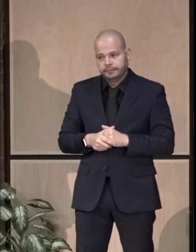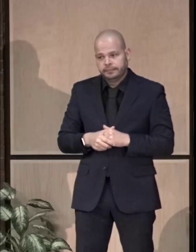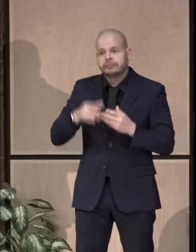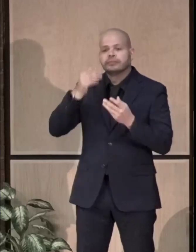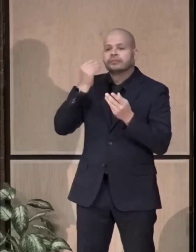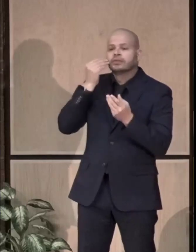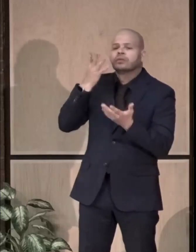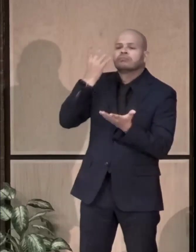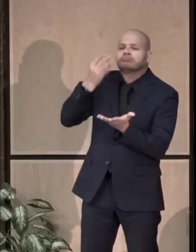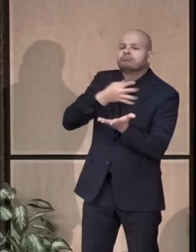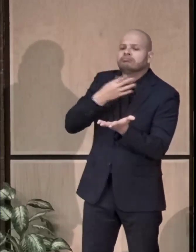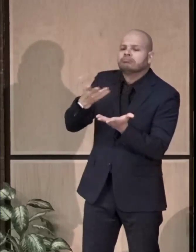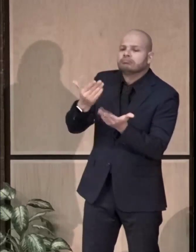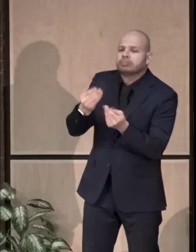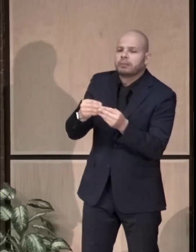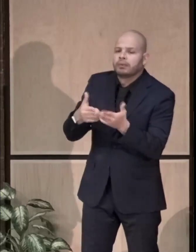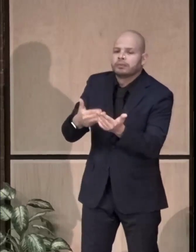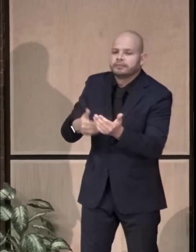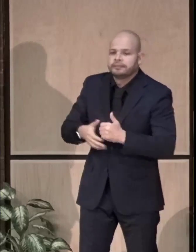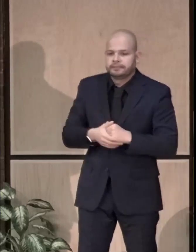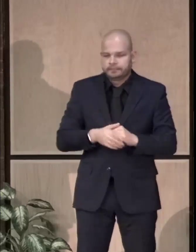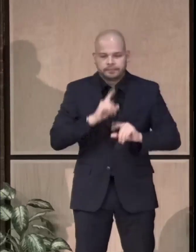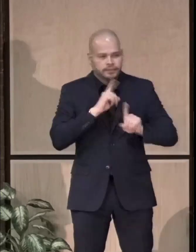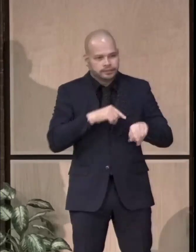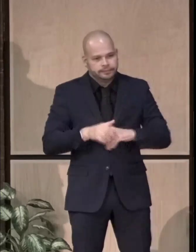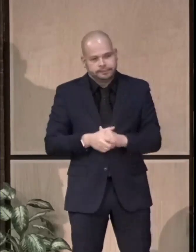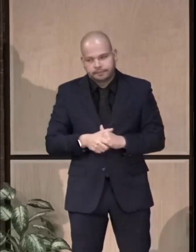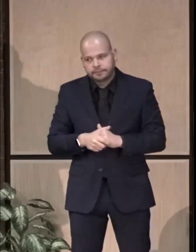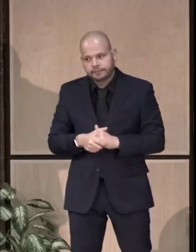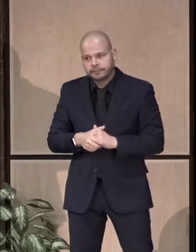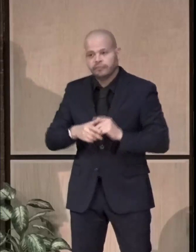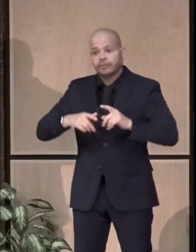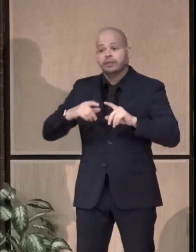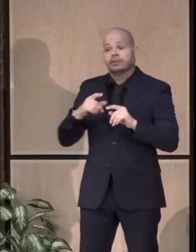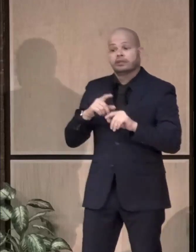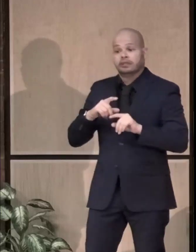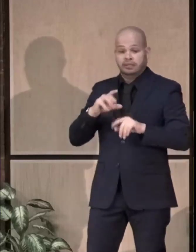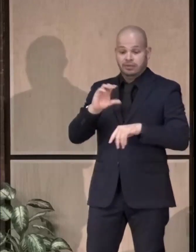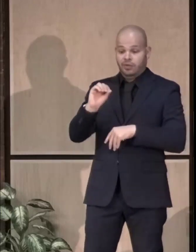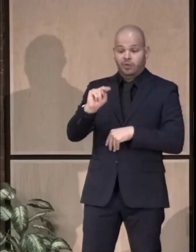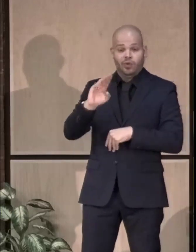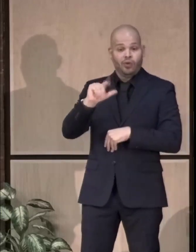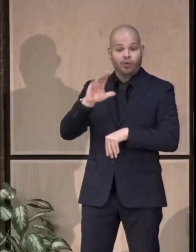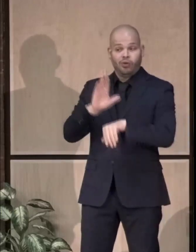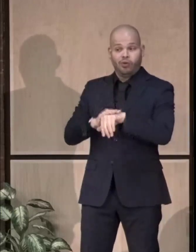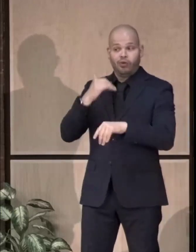I spoke with the on-call psychologist where